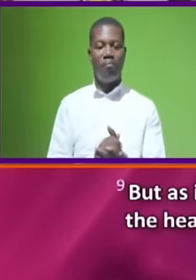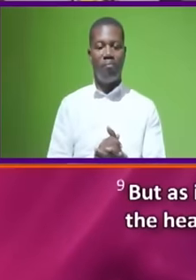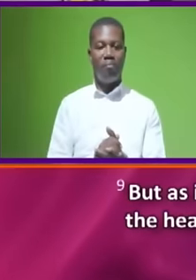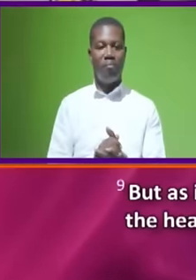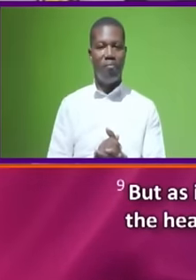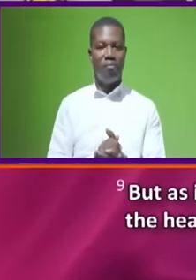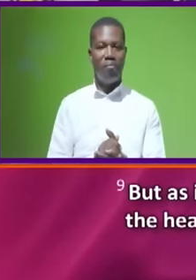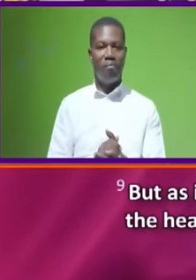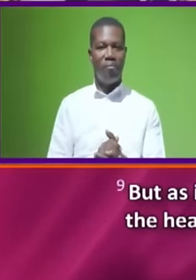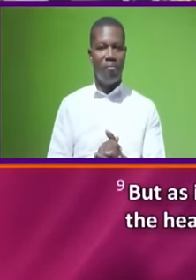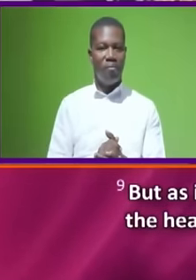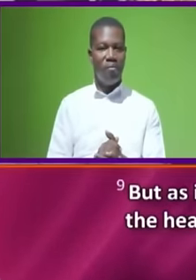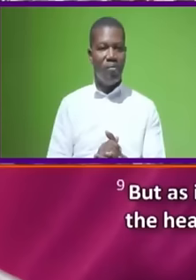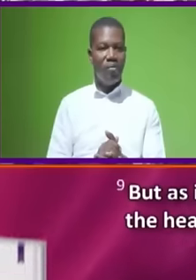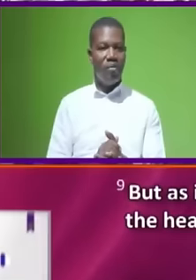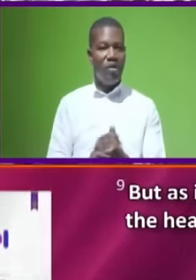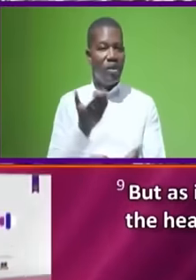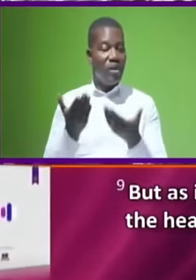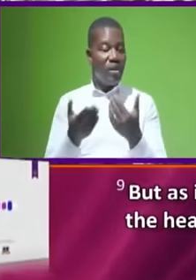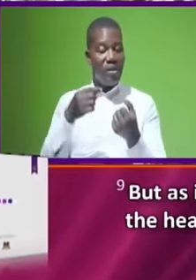Nor ear heard.